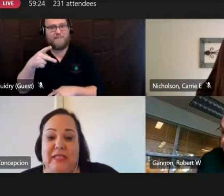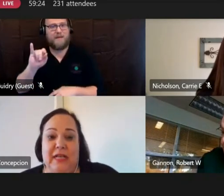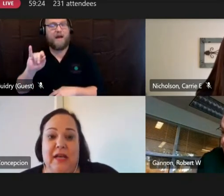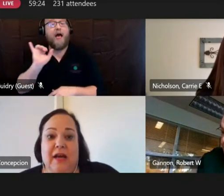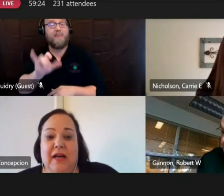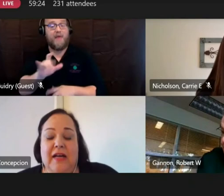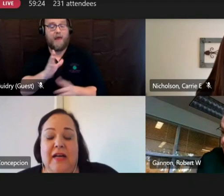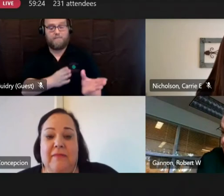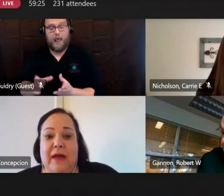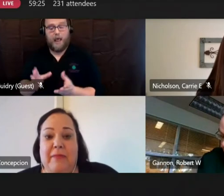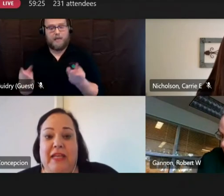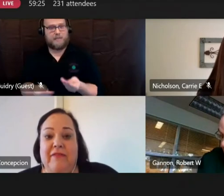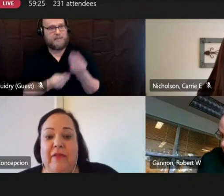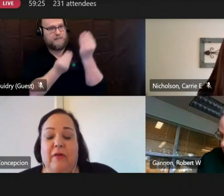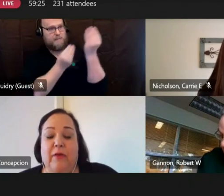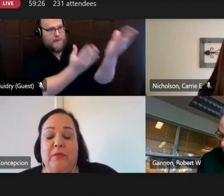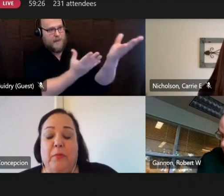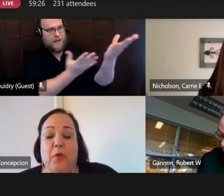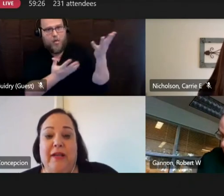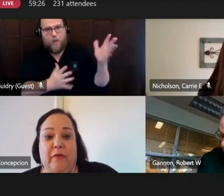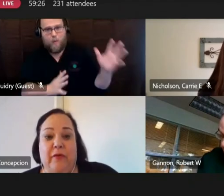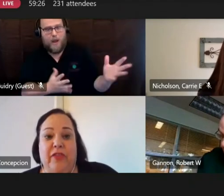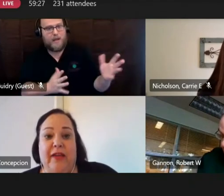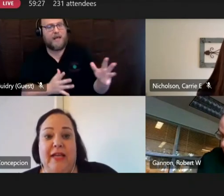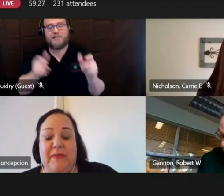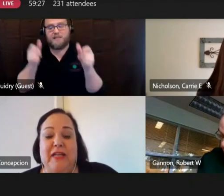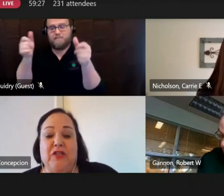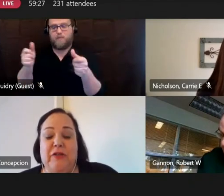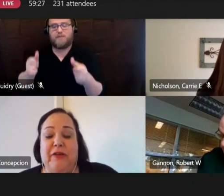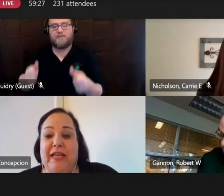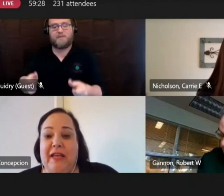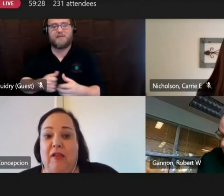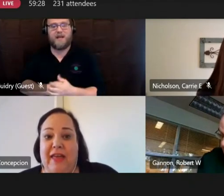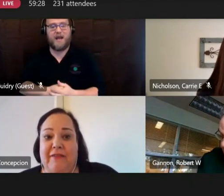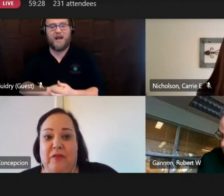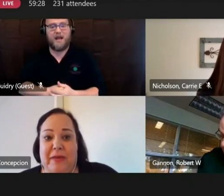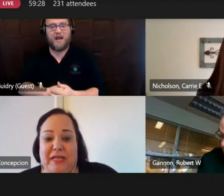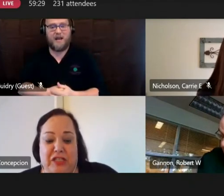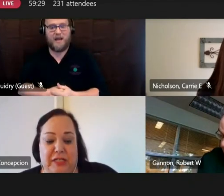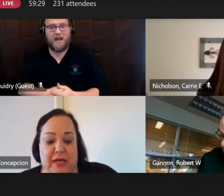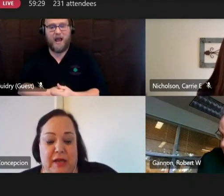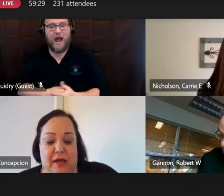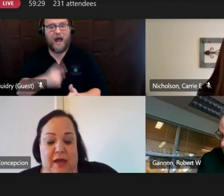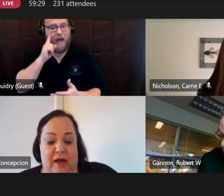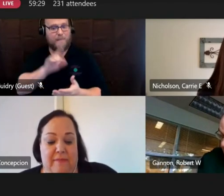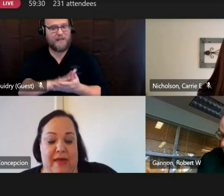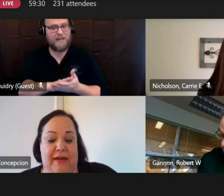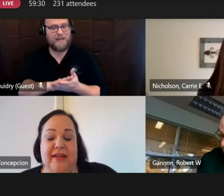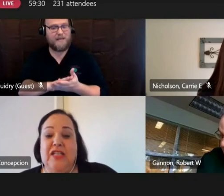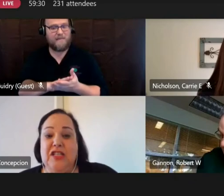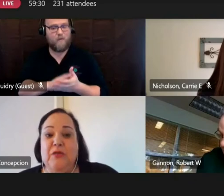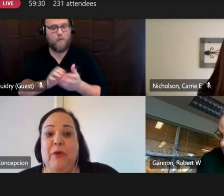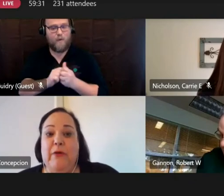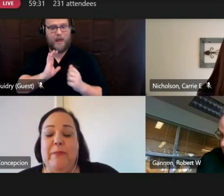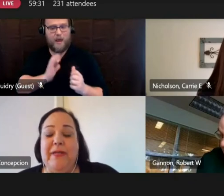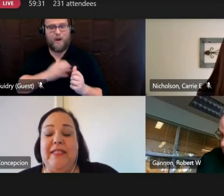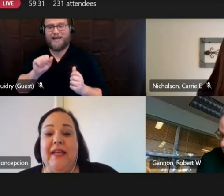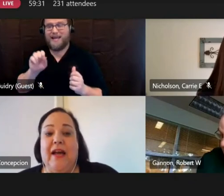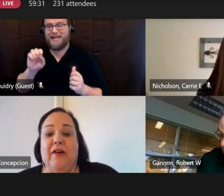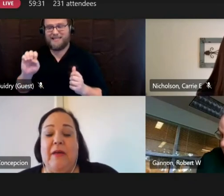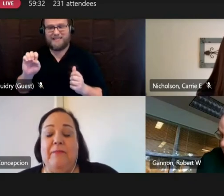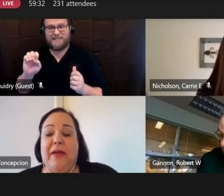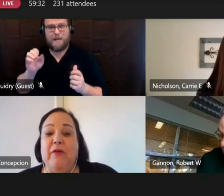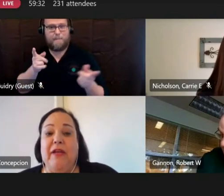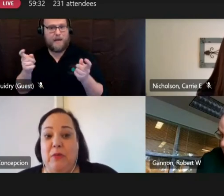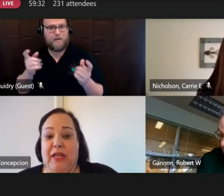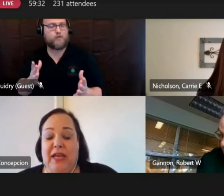posted. I believe with supporting with our case managers, they're getting all of that information. And in addition, we will be sending out